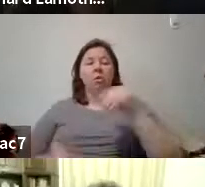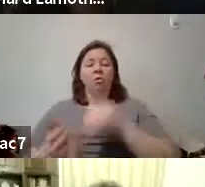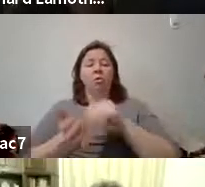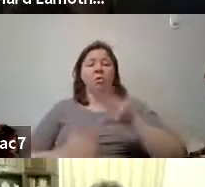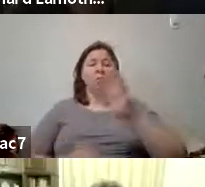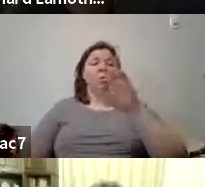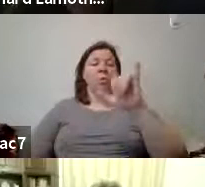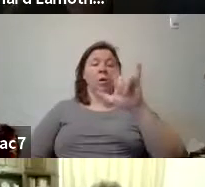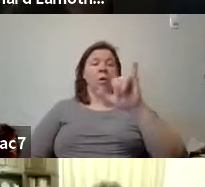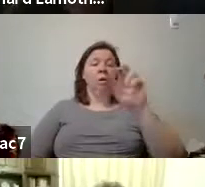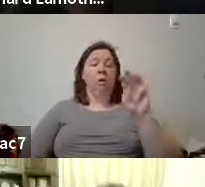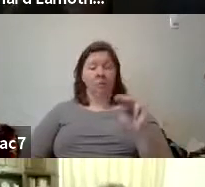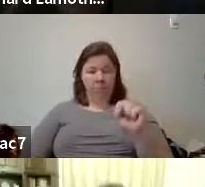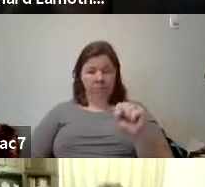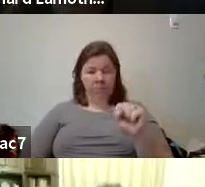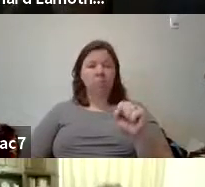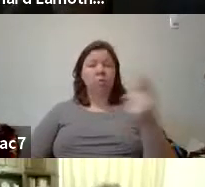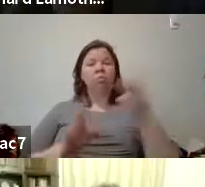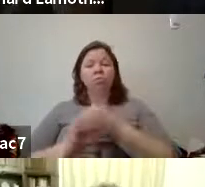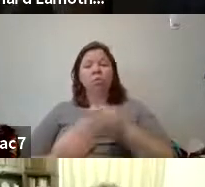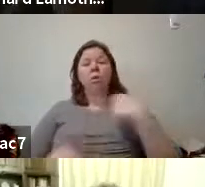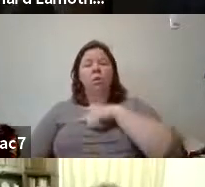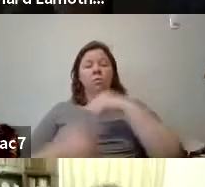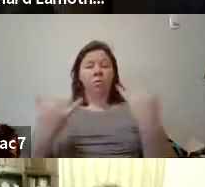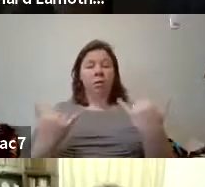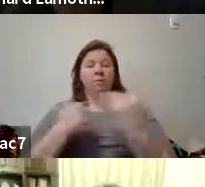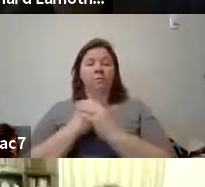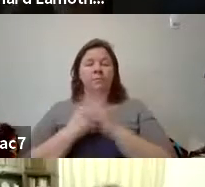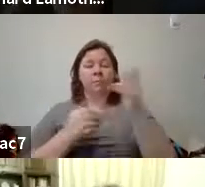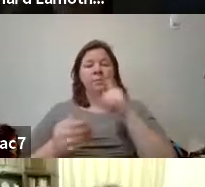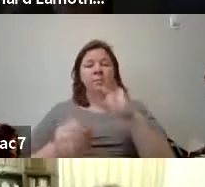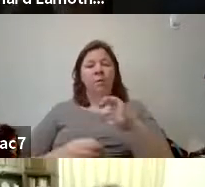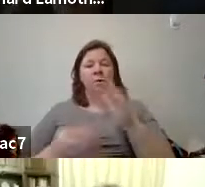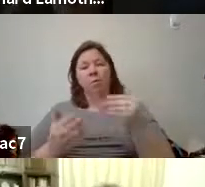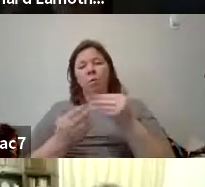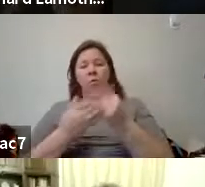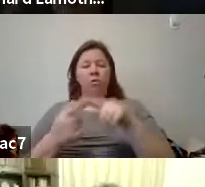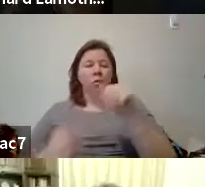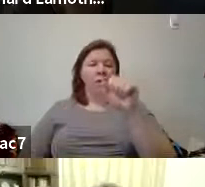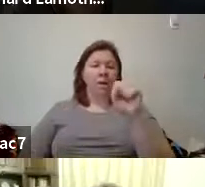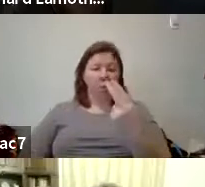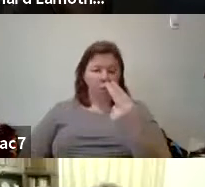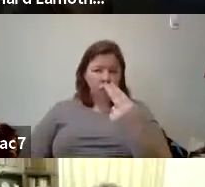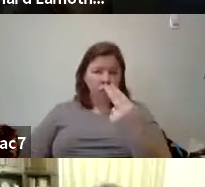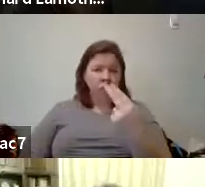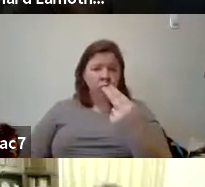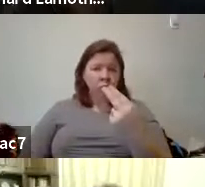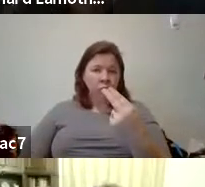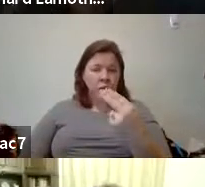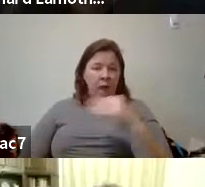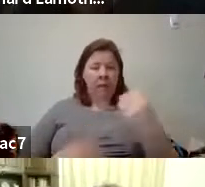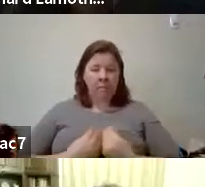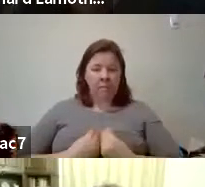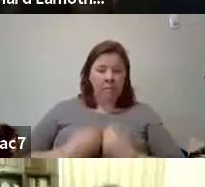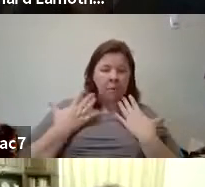for honoring your presence today. We know that you are close to Ash and you are